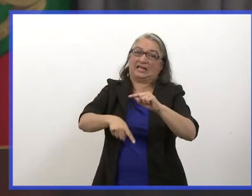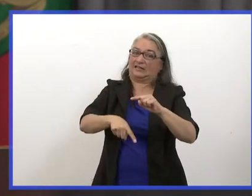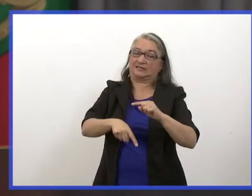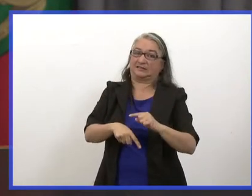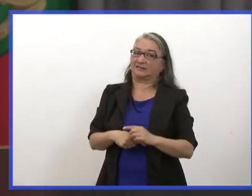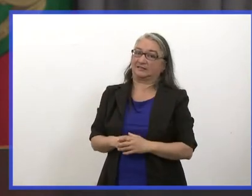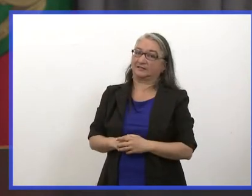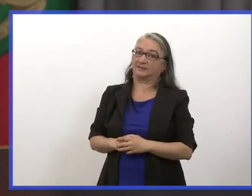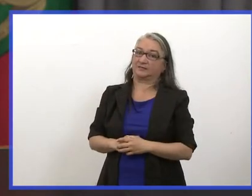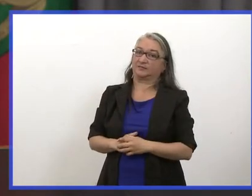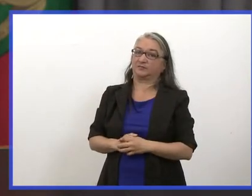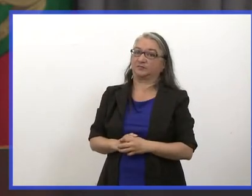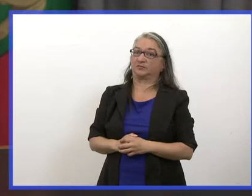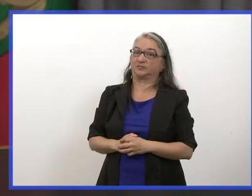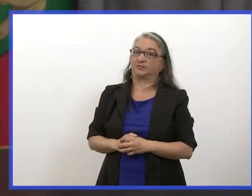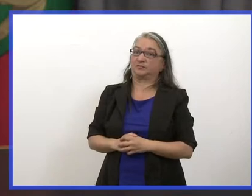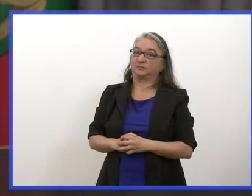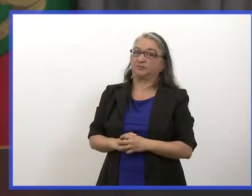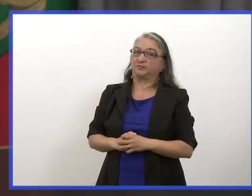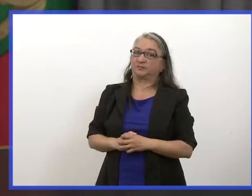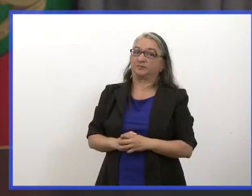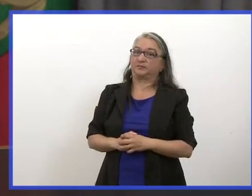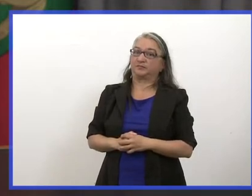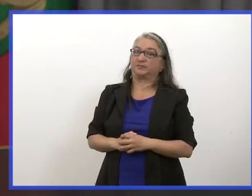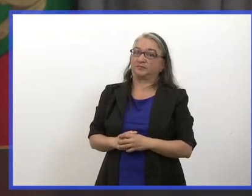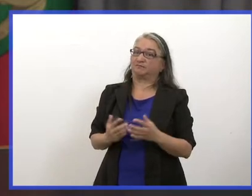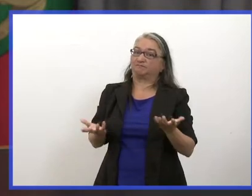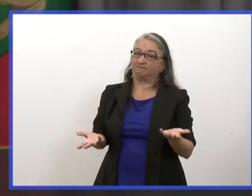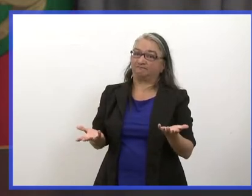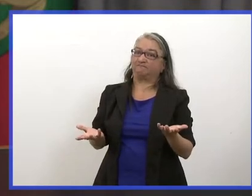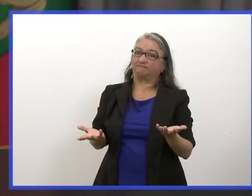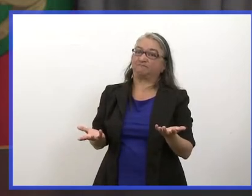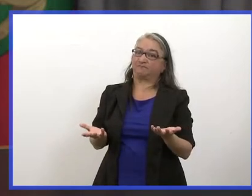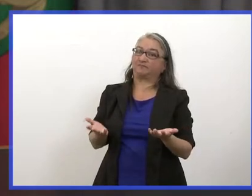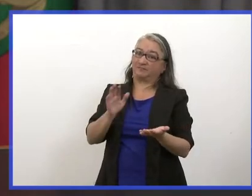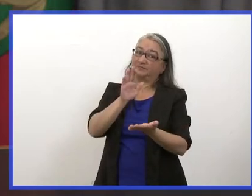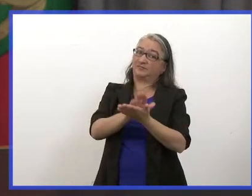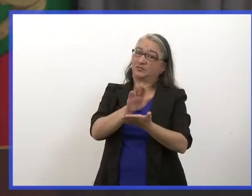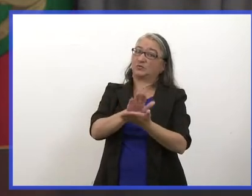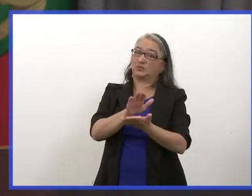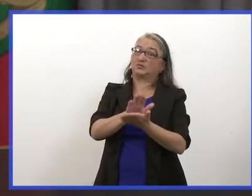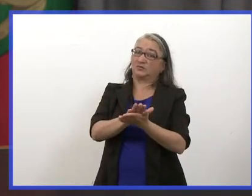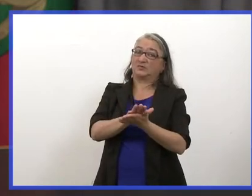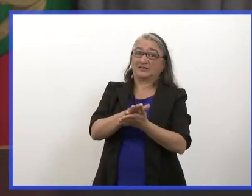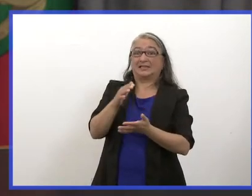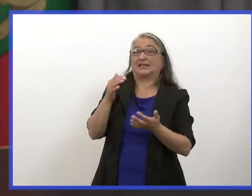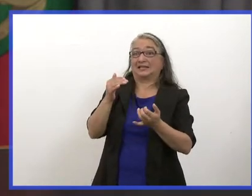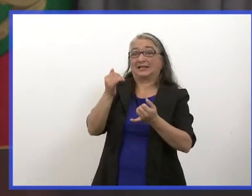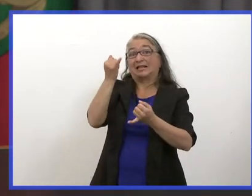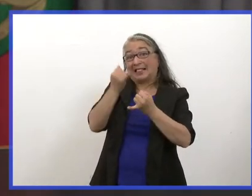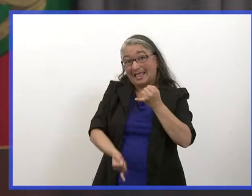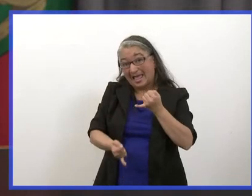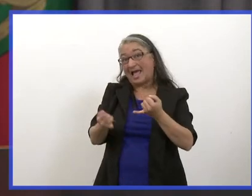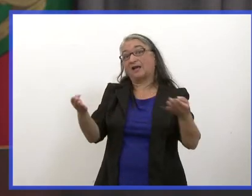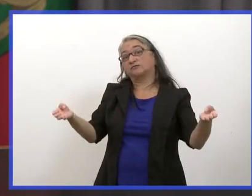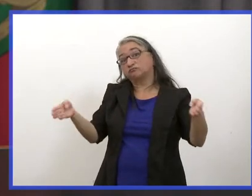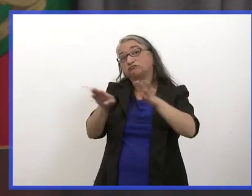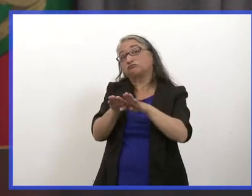schools are last to close, first to open, and so we're still looking at that June